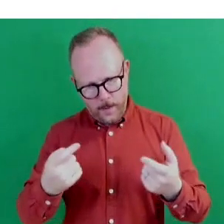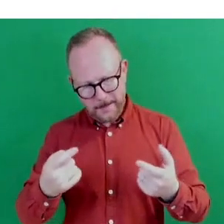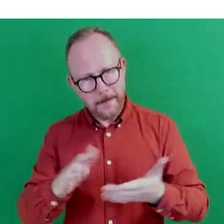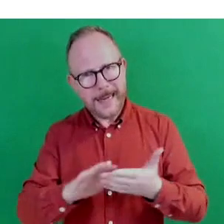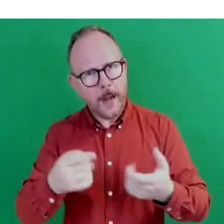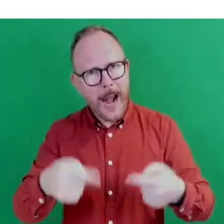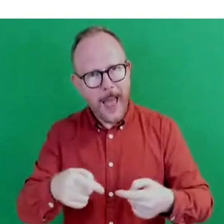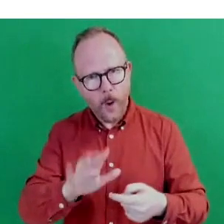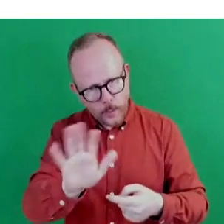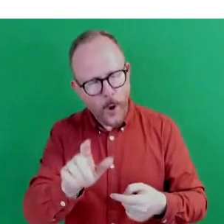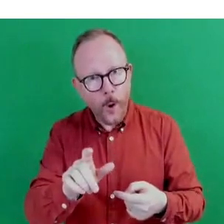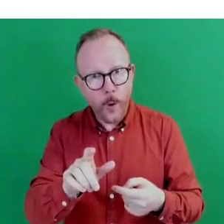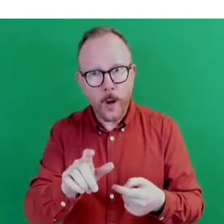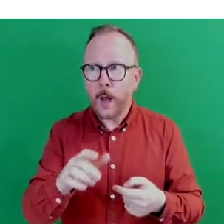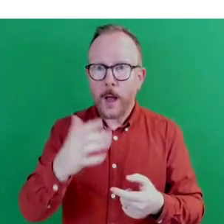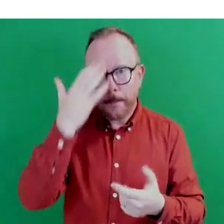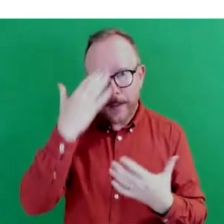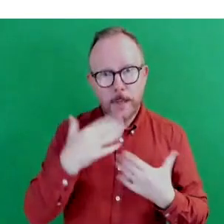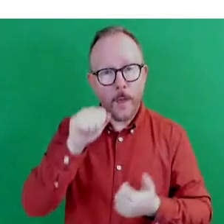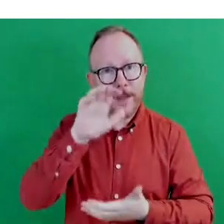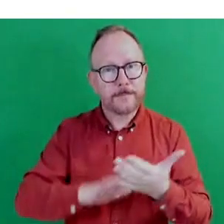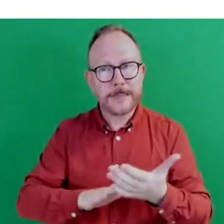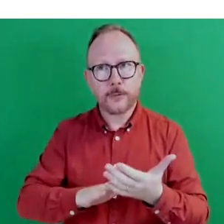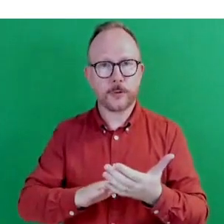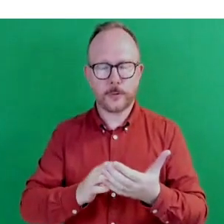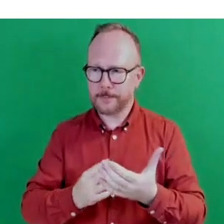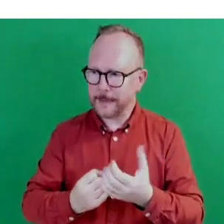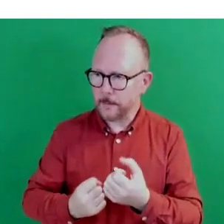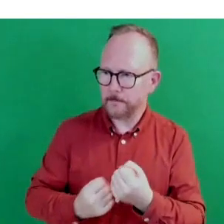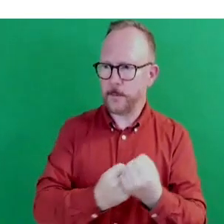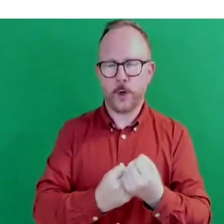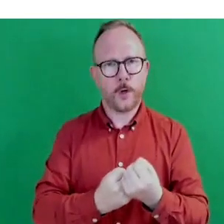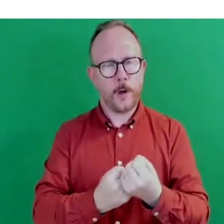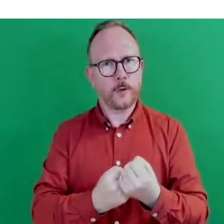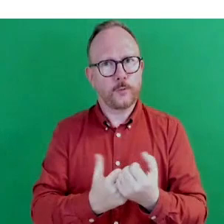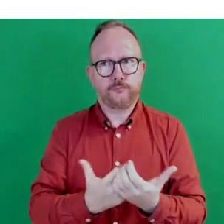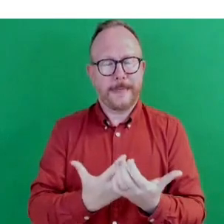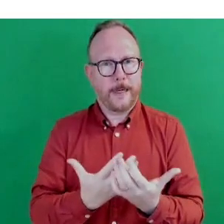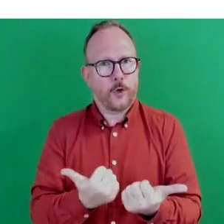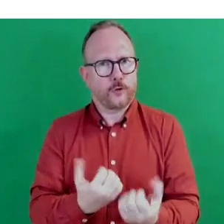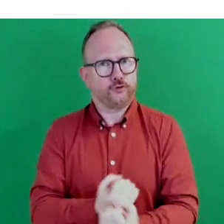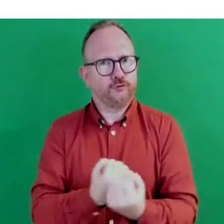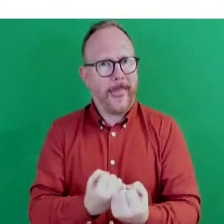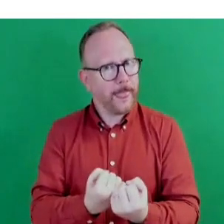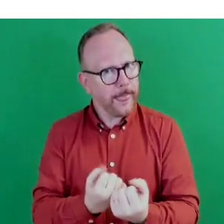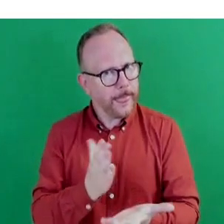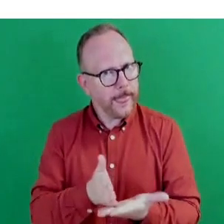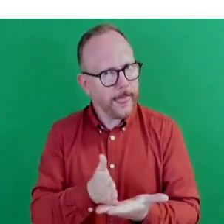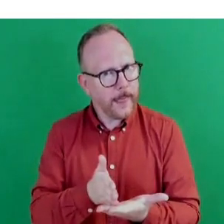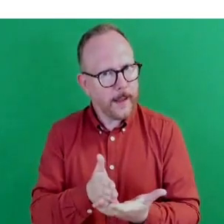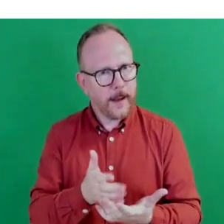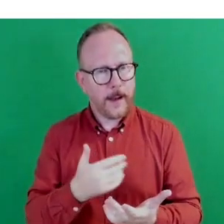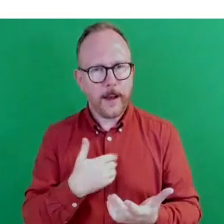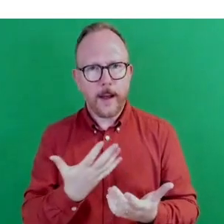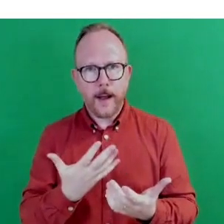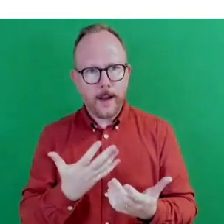and in fact can be a great strength in coming into some of these roles. I've spent a day with each of our MHWP